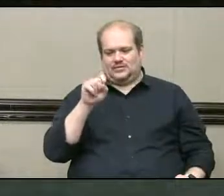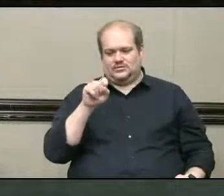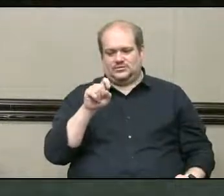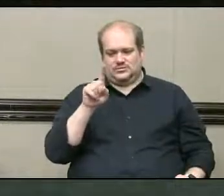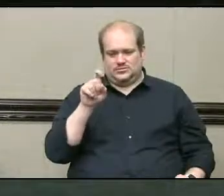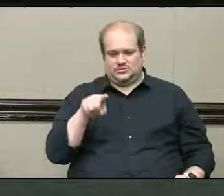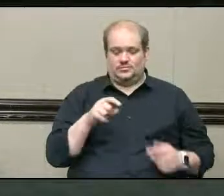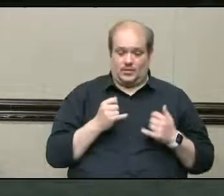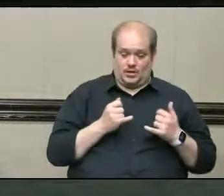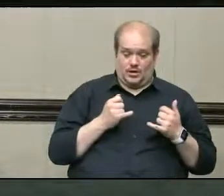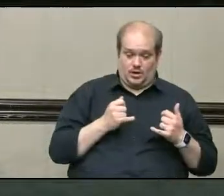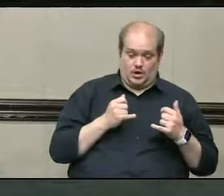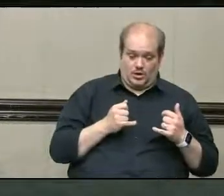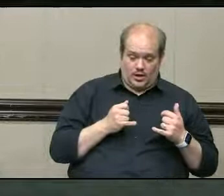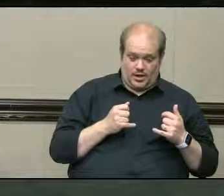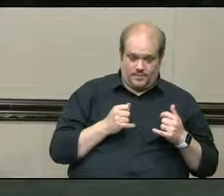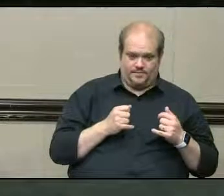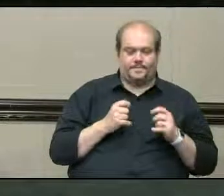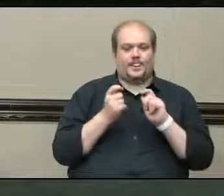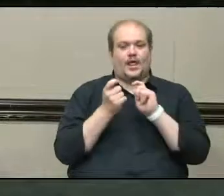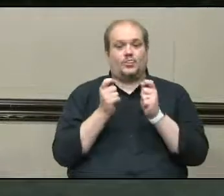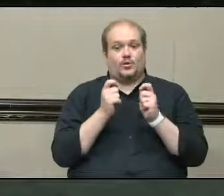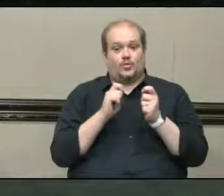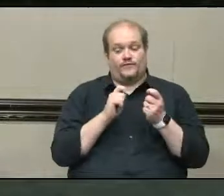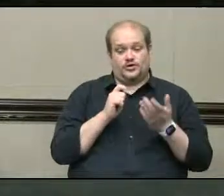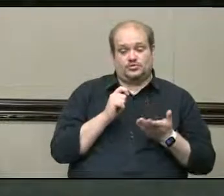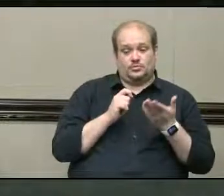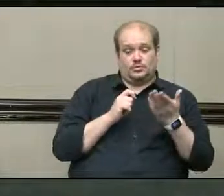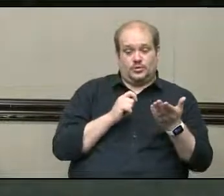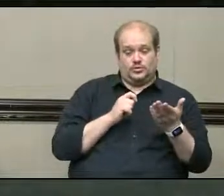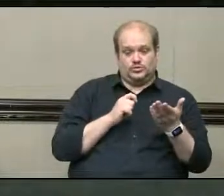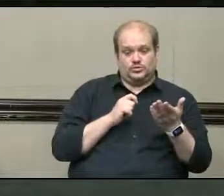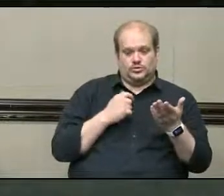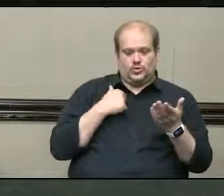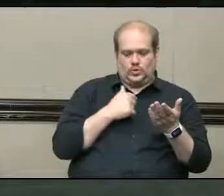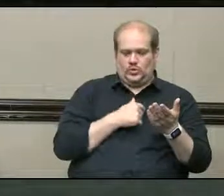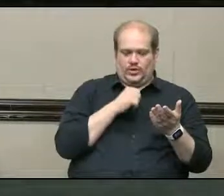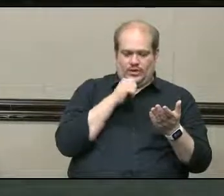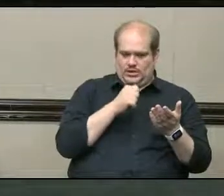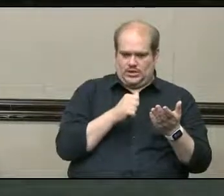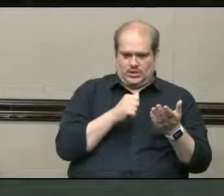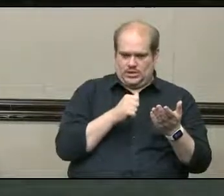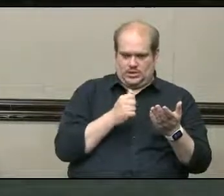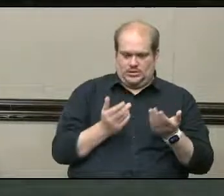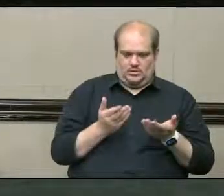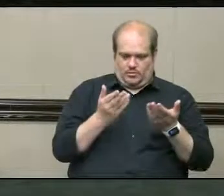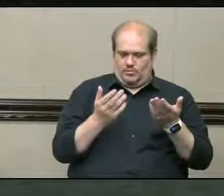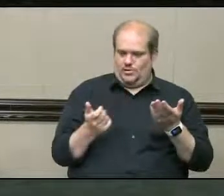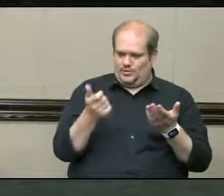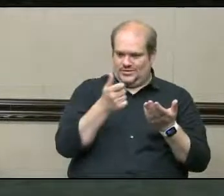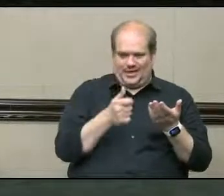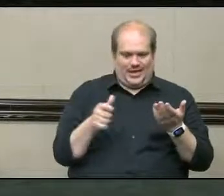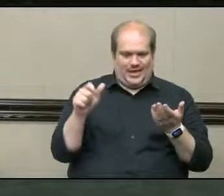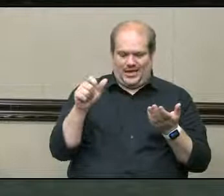Currently, in the revisions that are proposed, we didn't propose